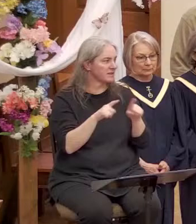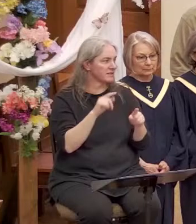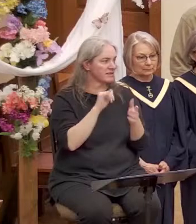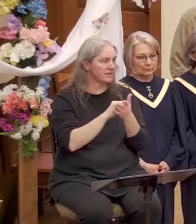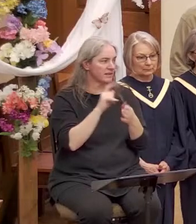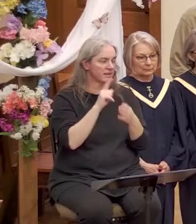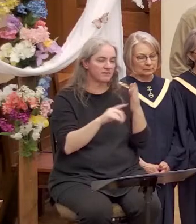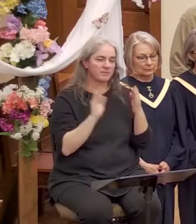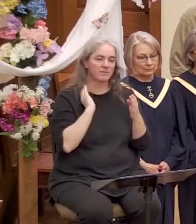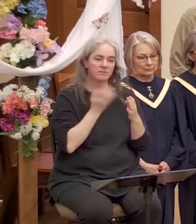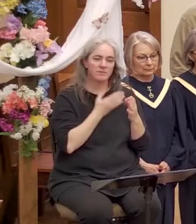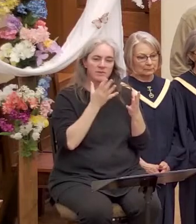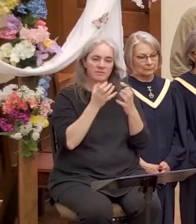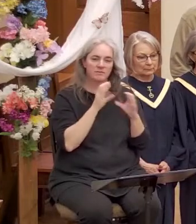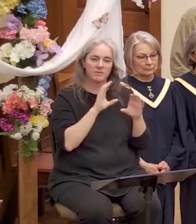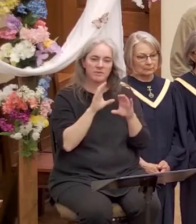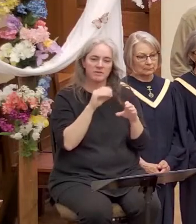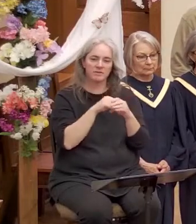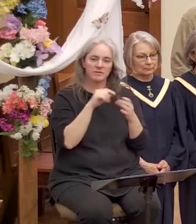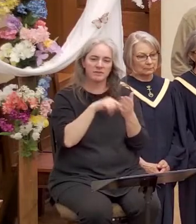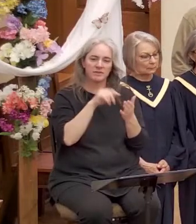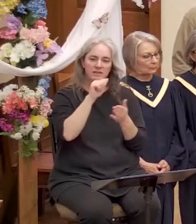year in these areas. So